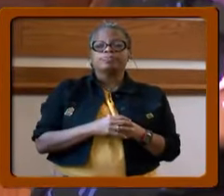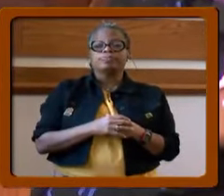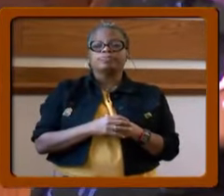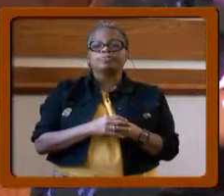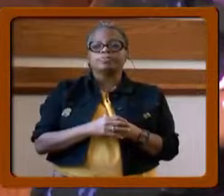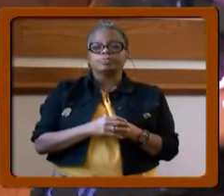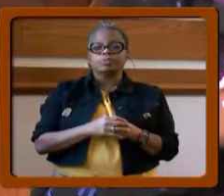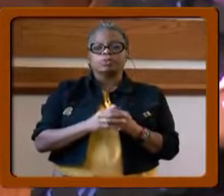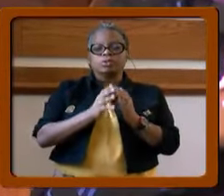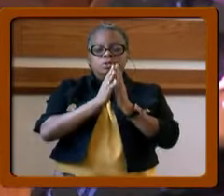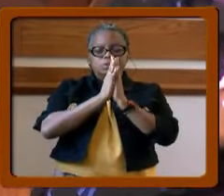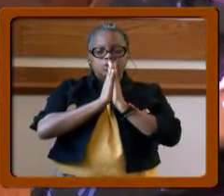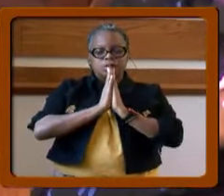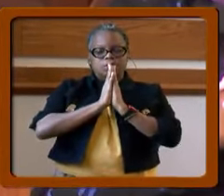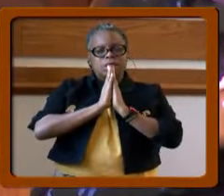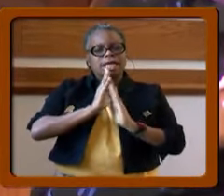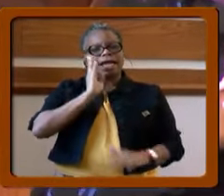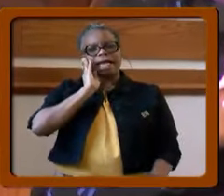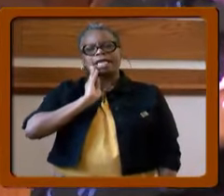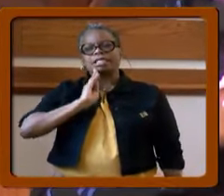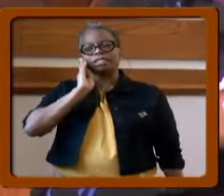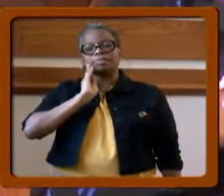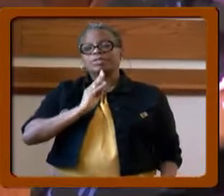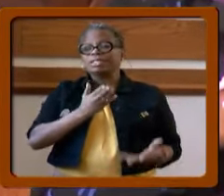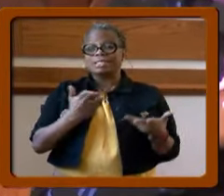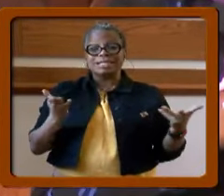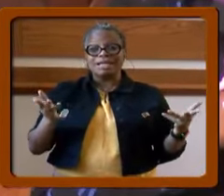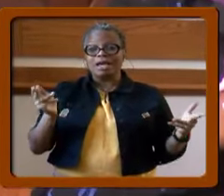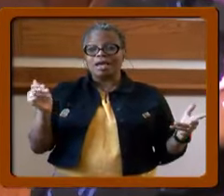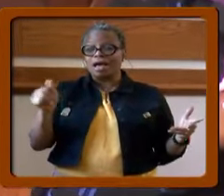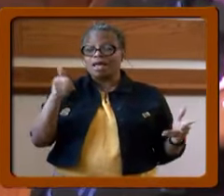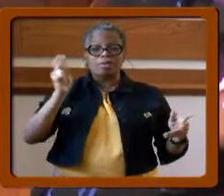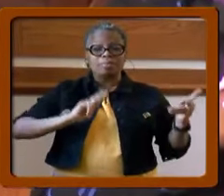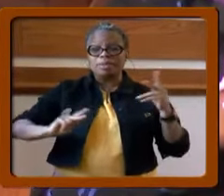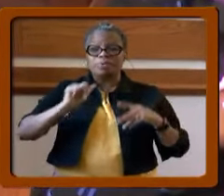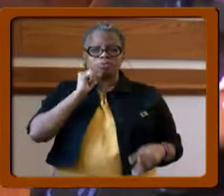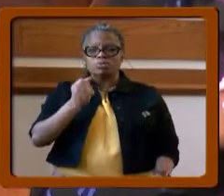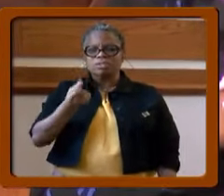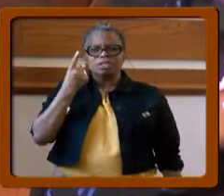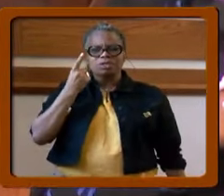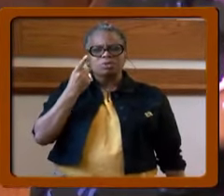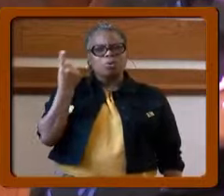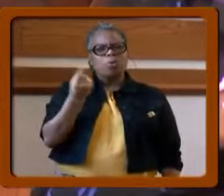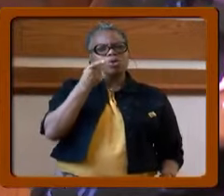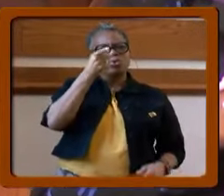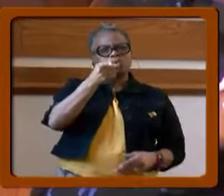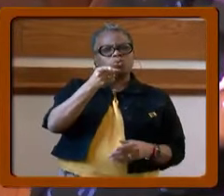We pray for you as you go through that which no one else understands other than you and God.